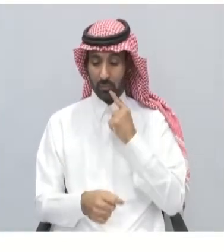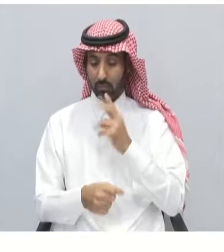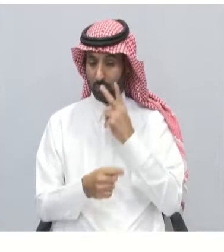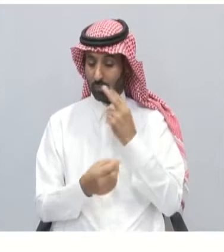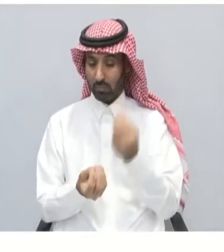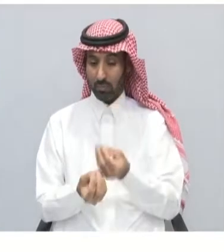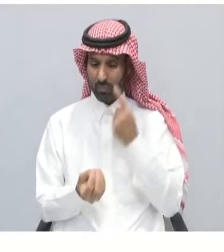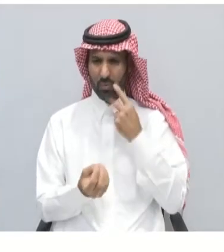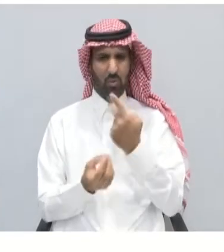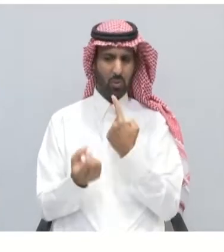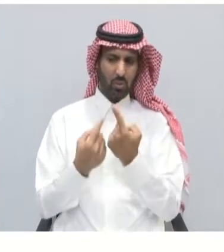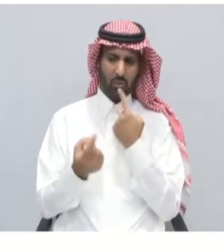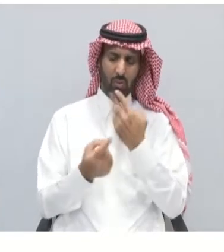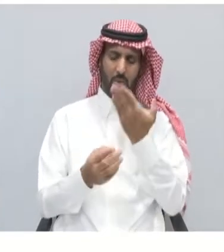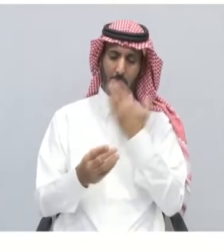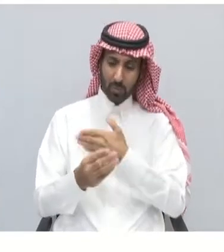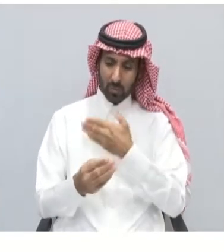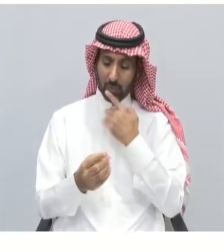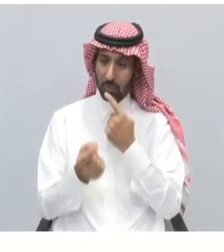constantly interrupts you while you're speaking.